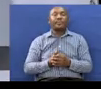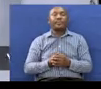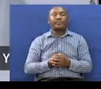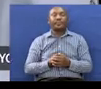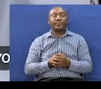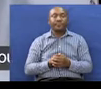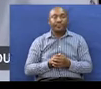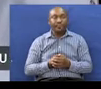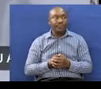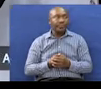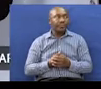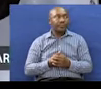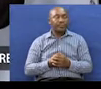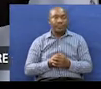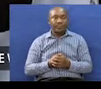react